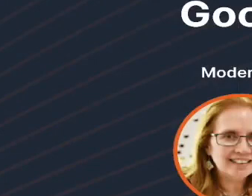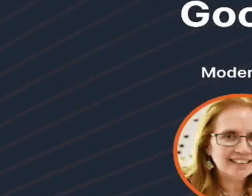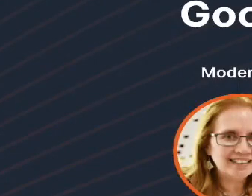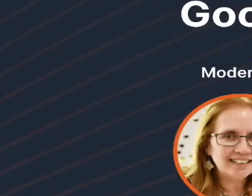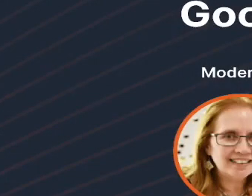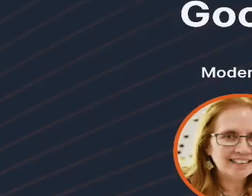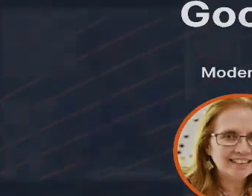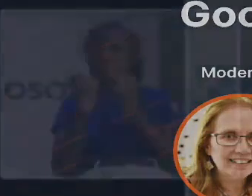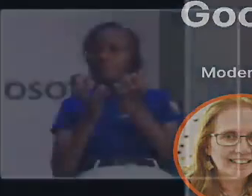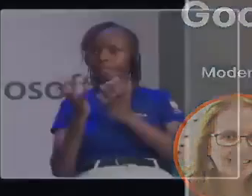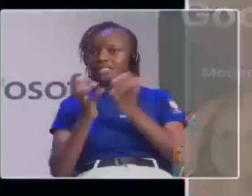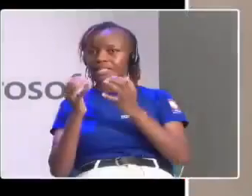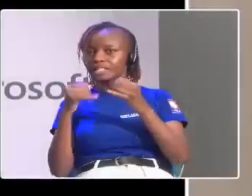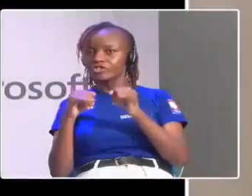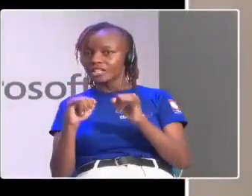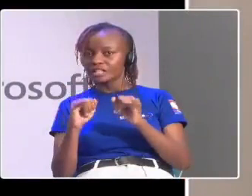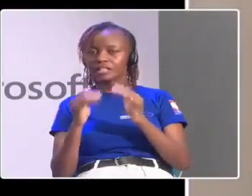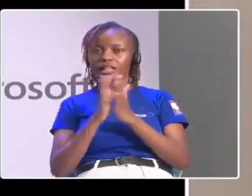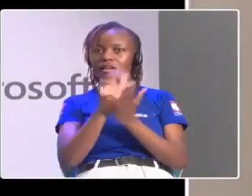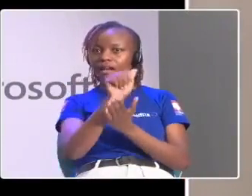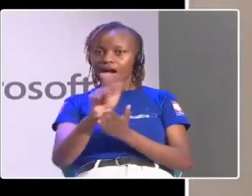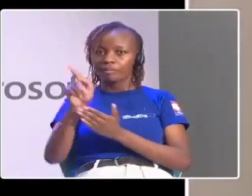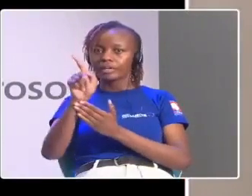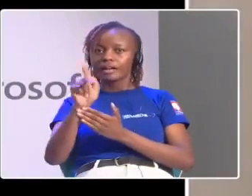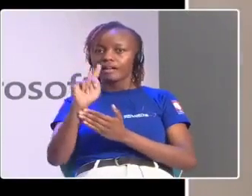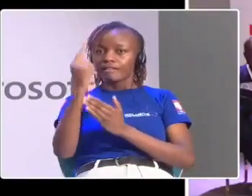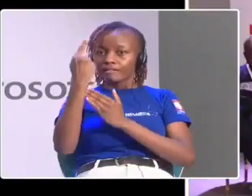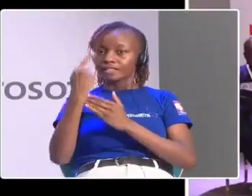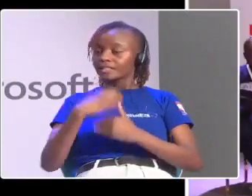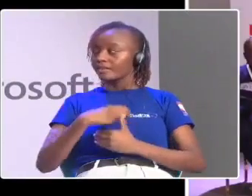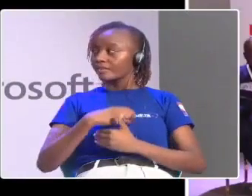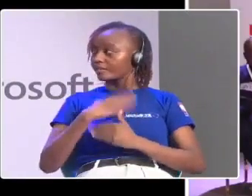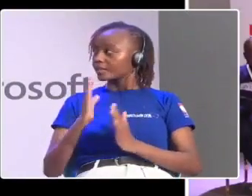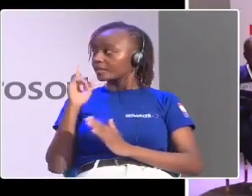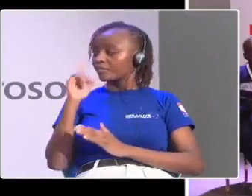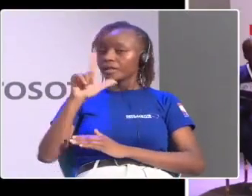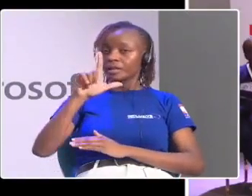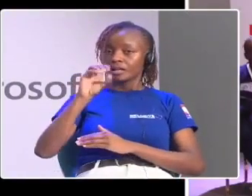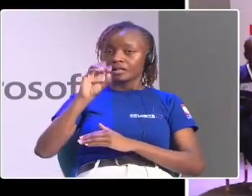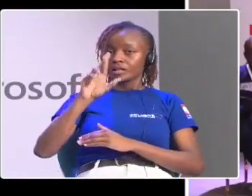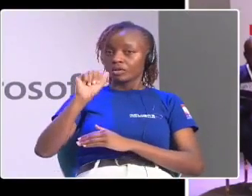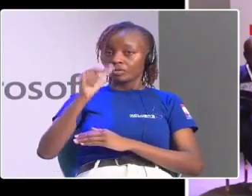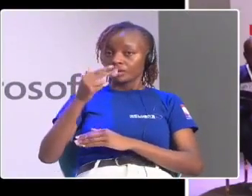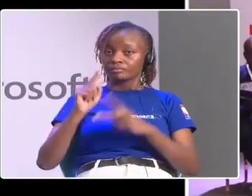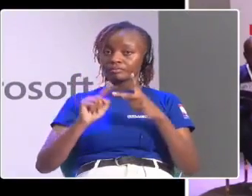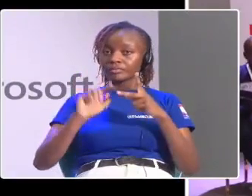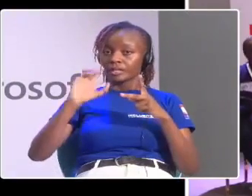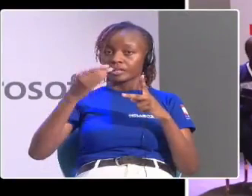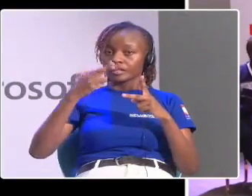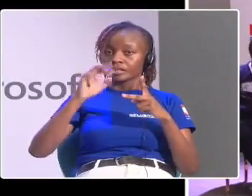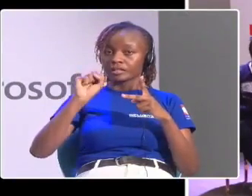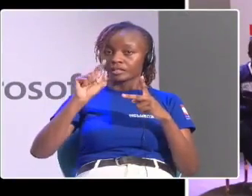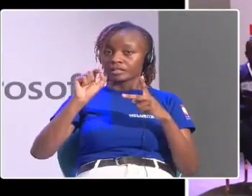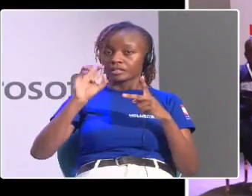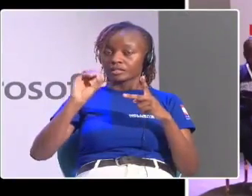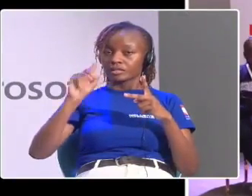app developers. Please welcome our panelists, Laura. We also have Christopher and